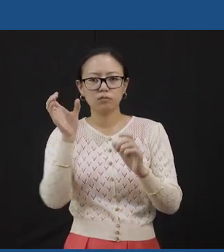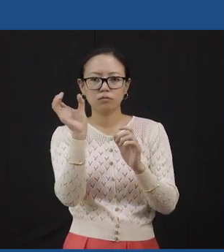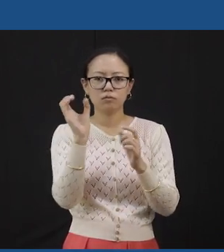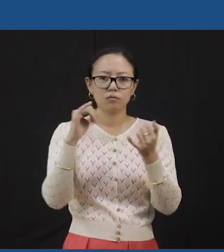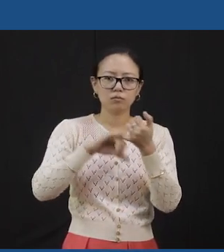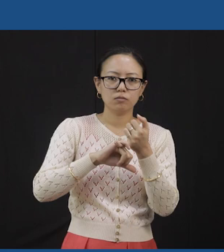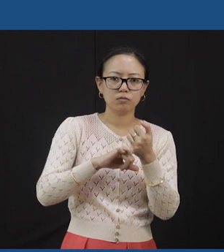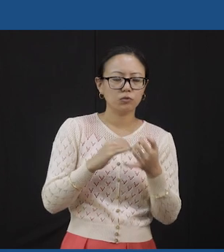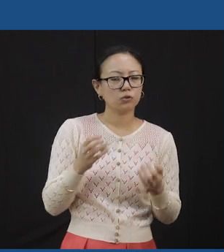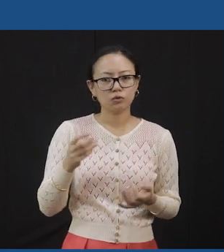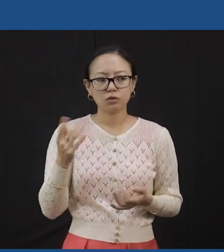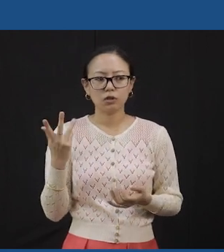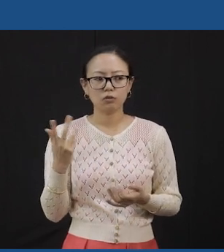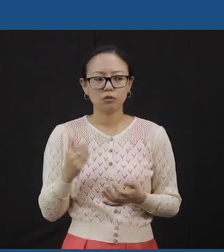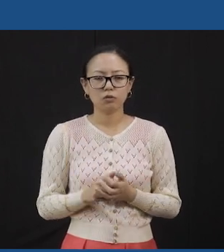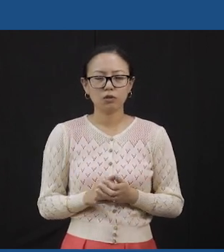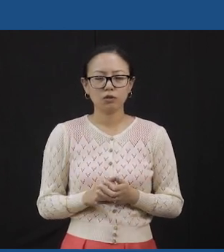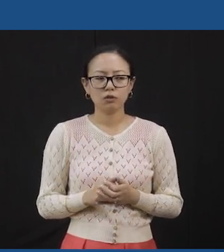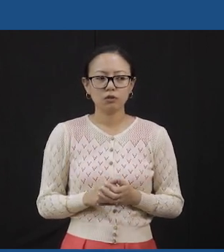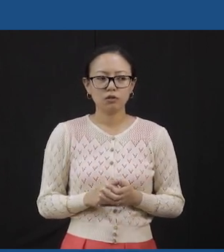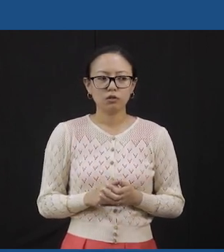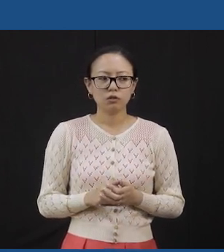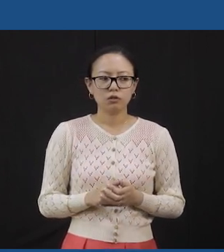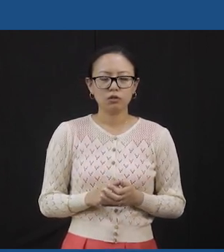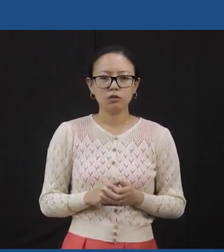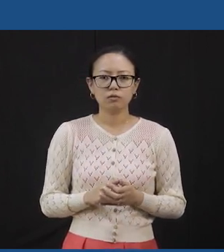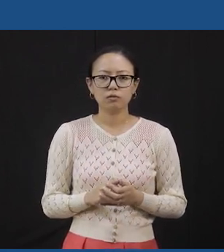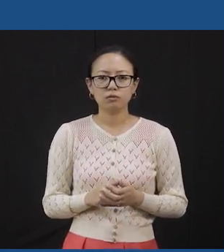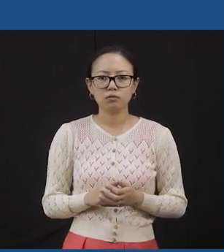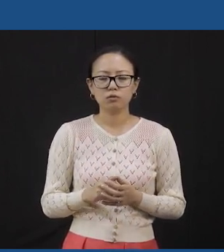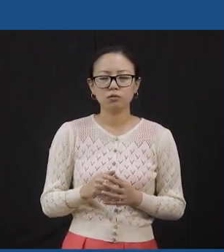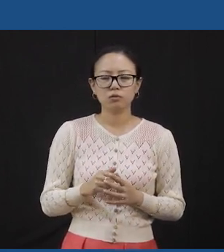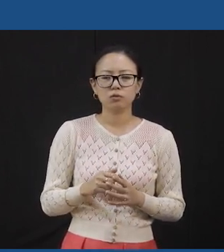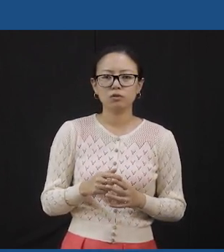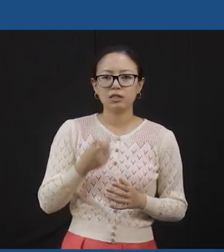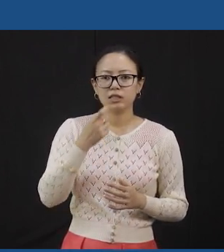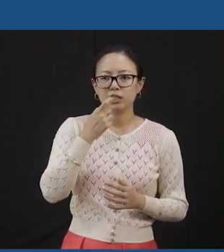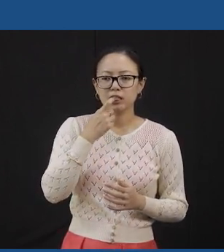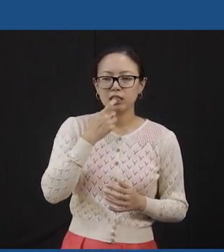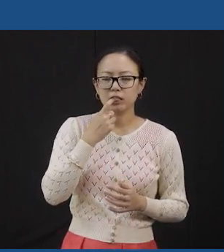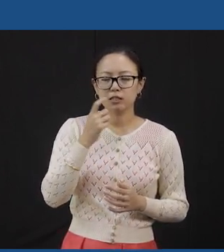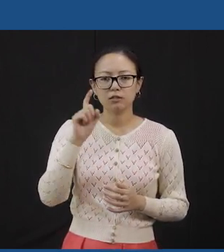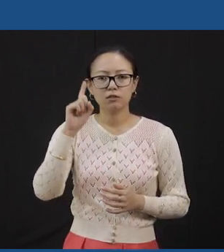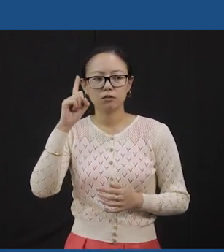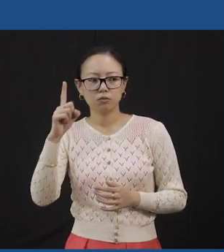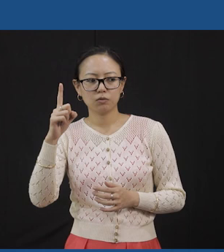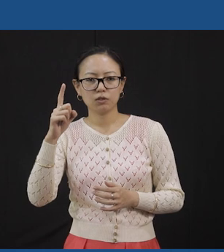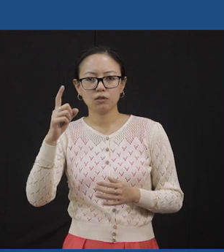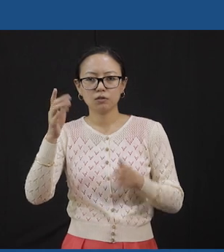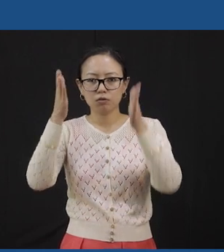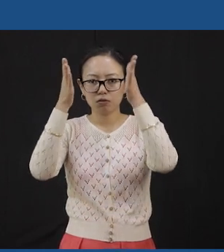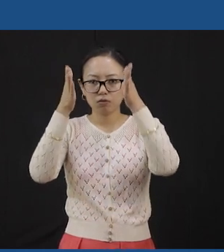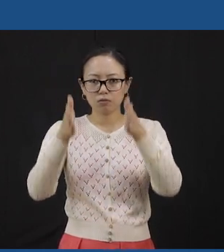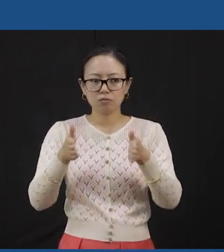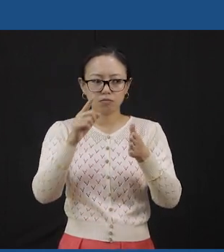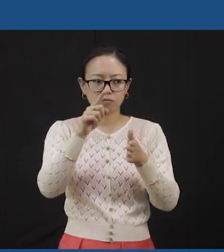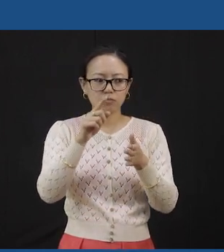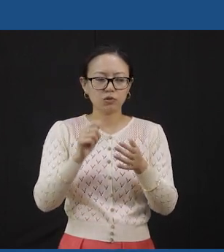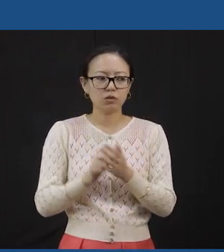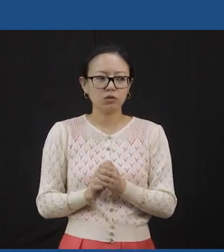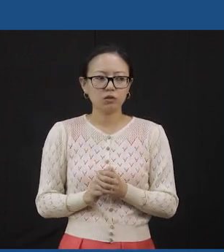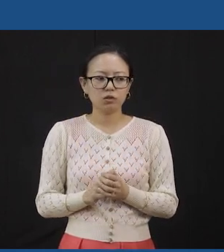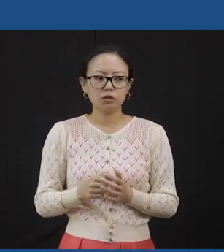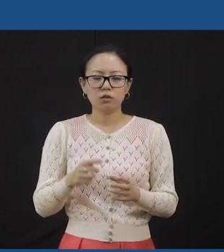2. Now the white bits is 1, the blue bits is 1, 2, 3, and 4.